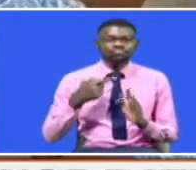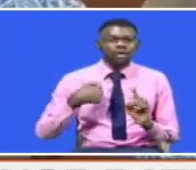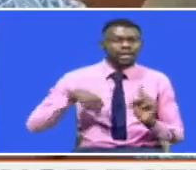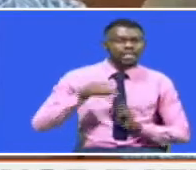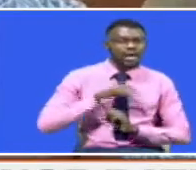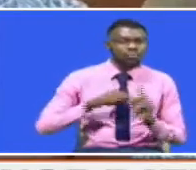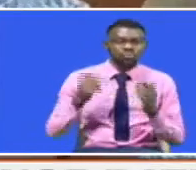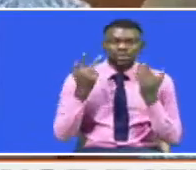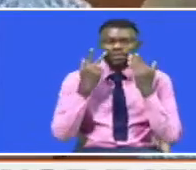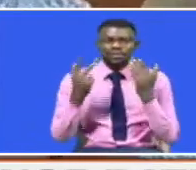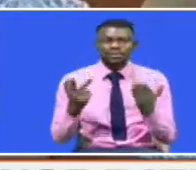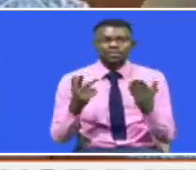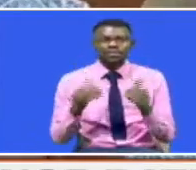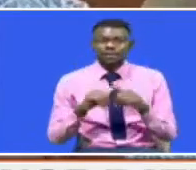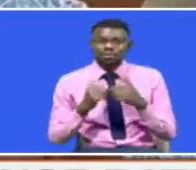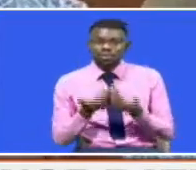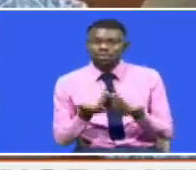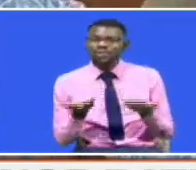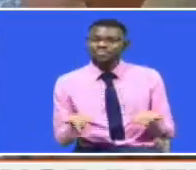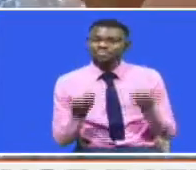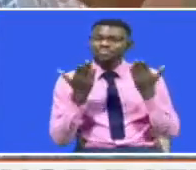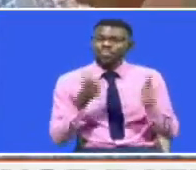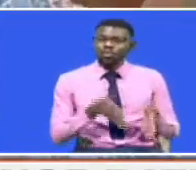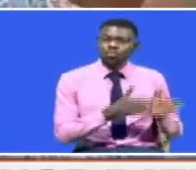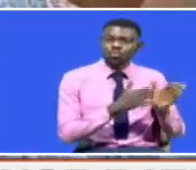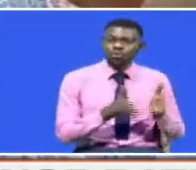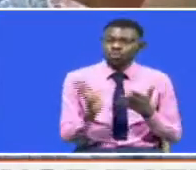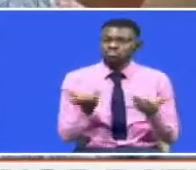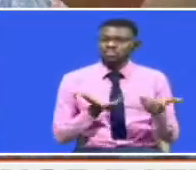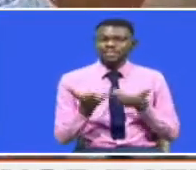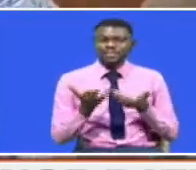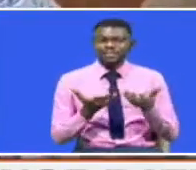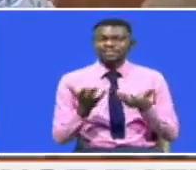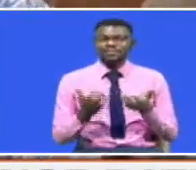now, it gives us also an opportunity in our five-year